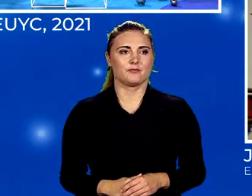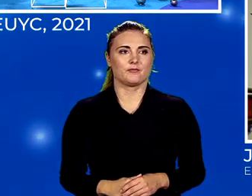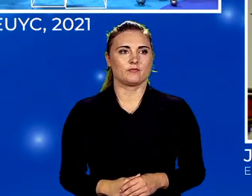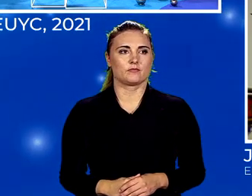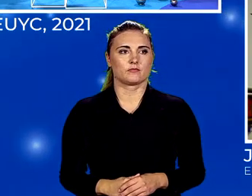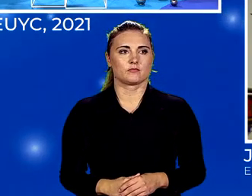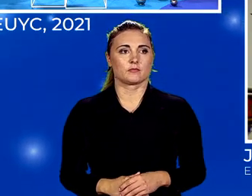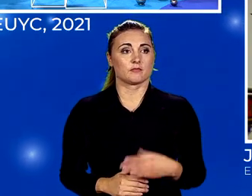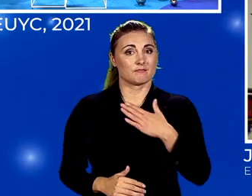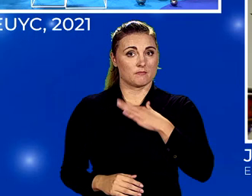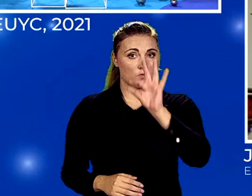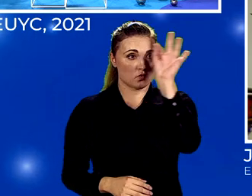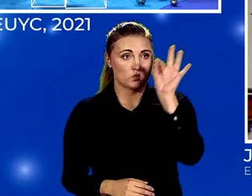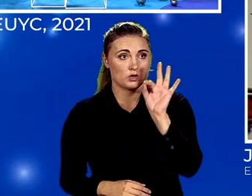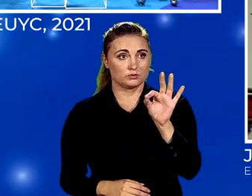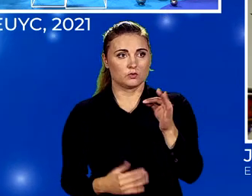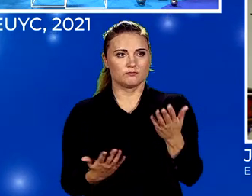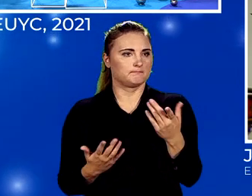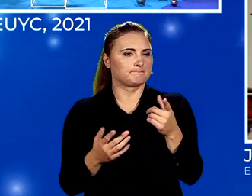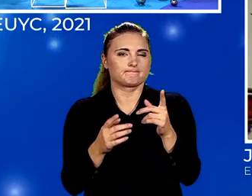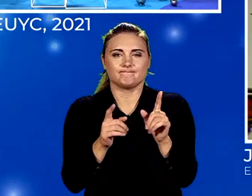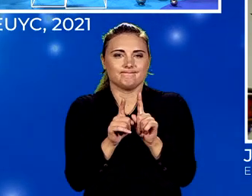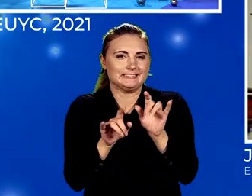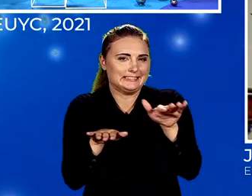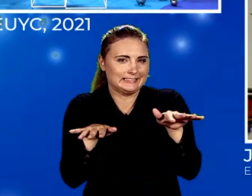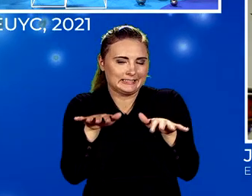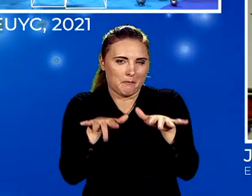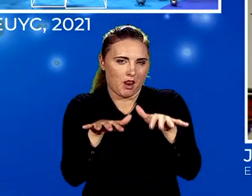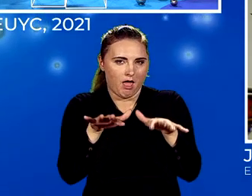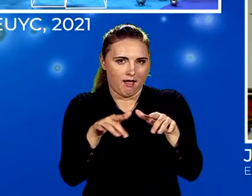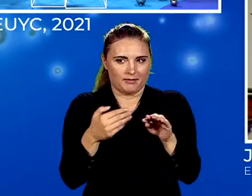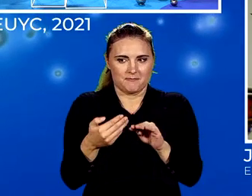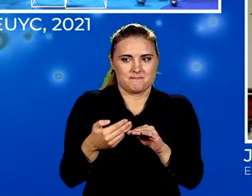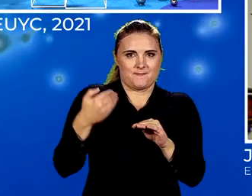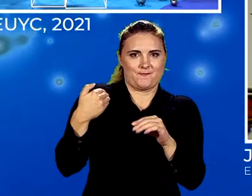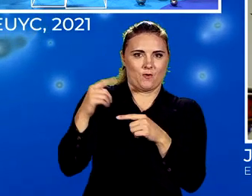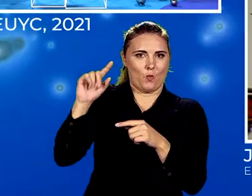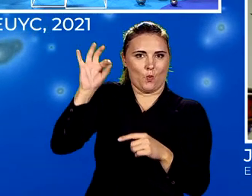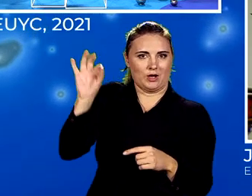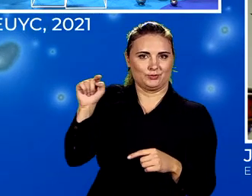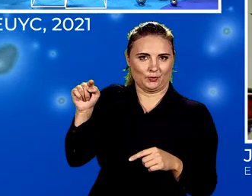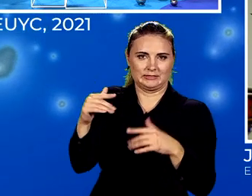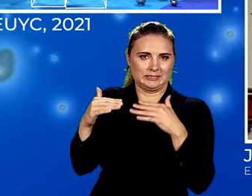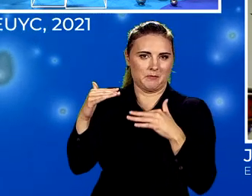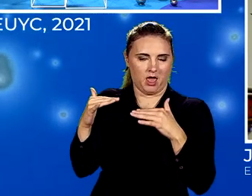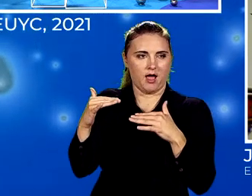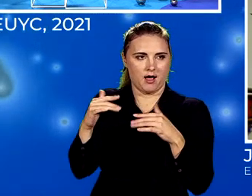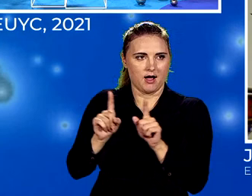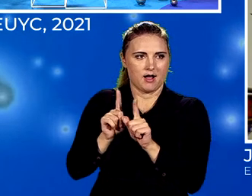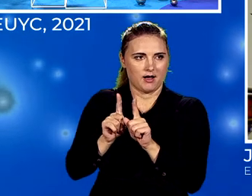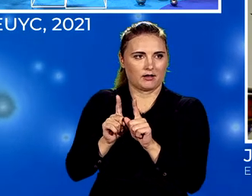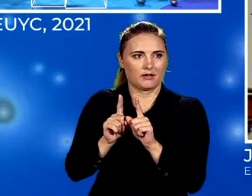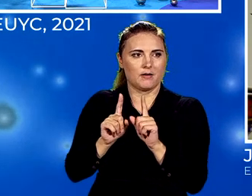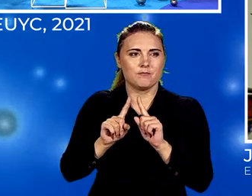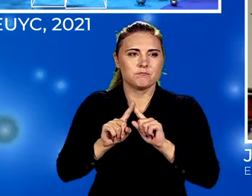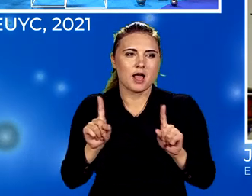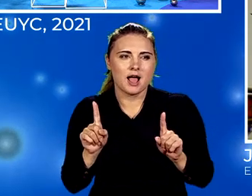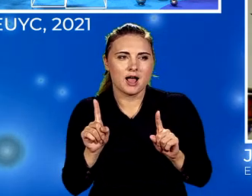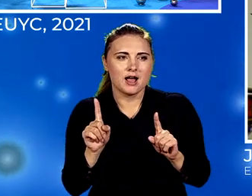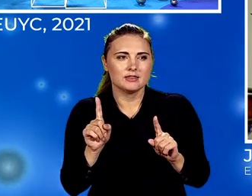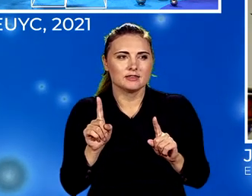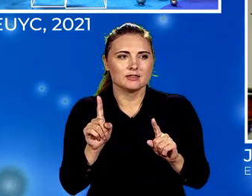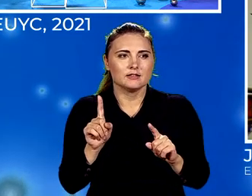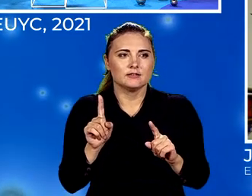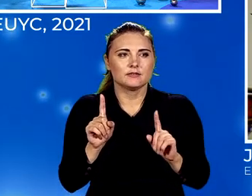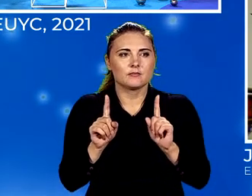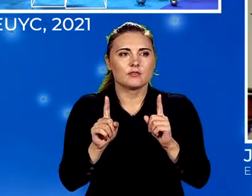Okay. My question is actually very similar to the one before. But it's not specifically to disabilities,